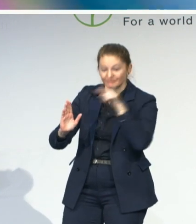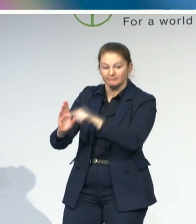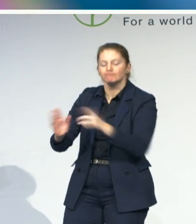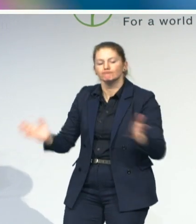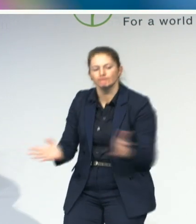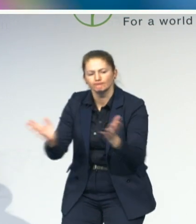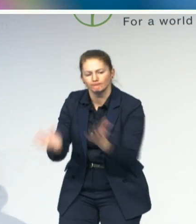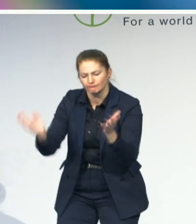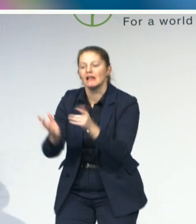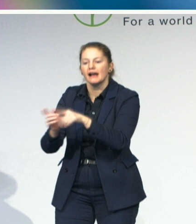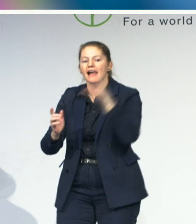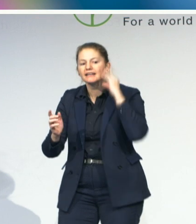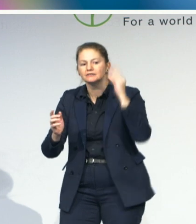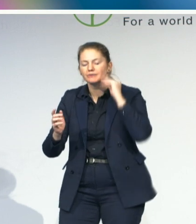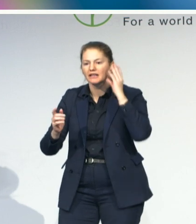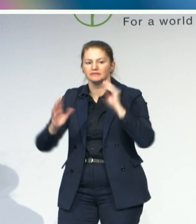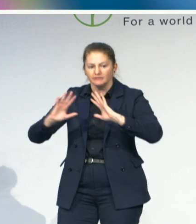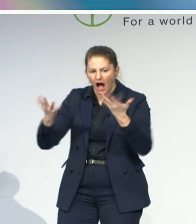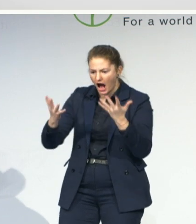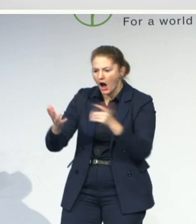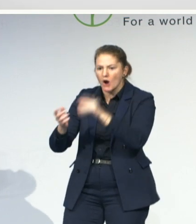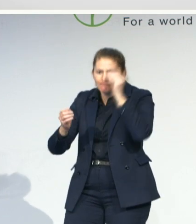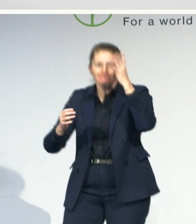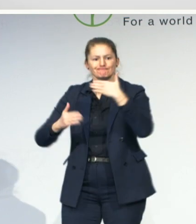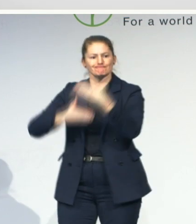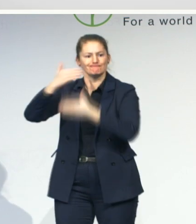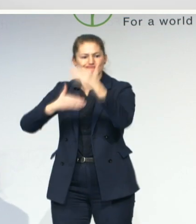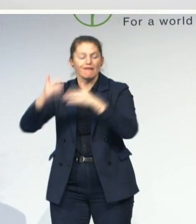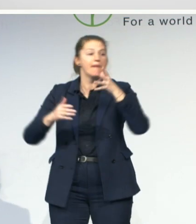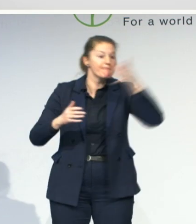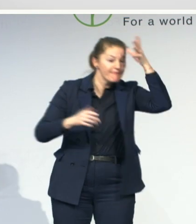and skills to better support their children.